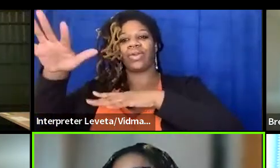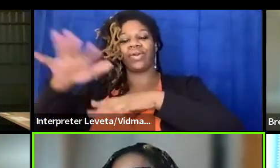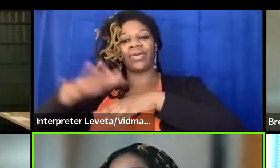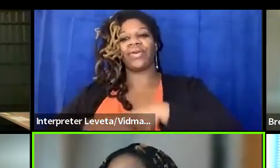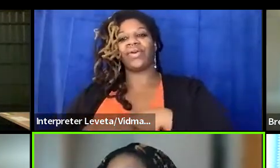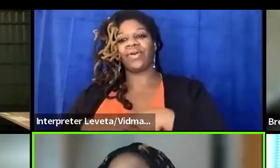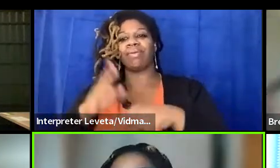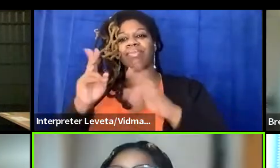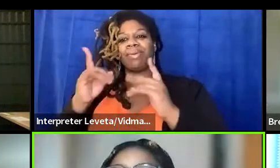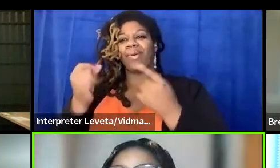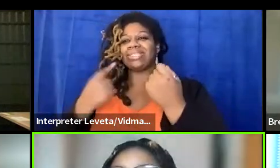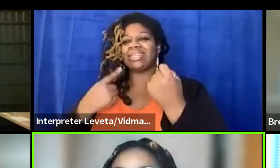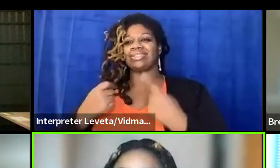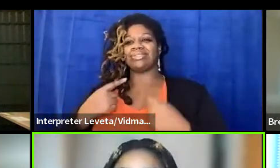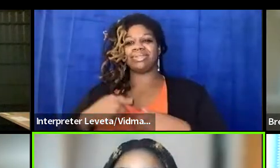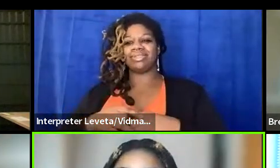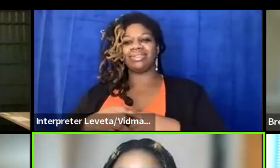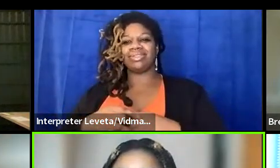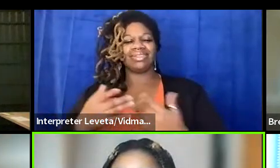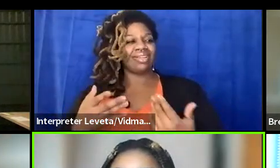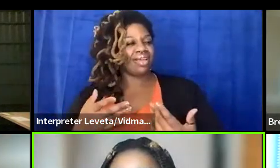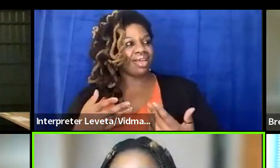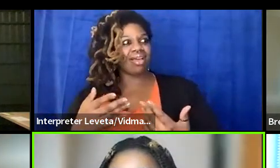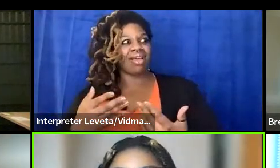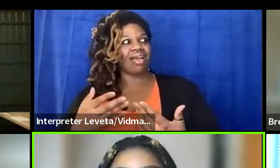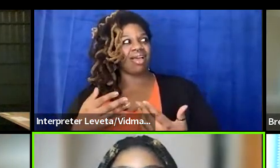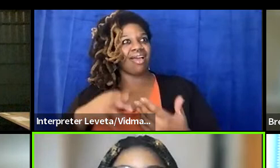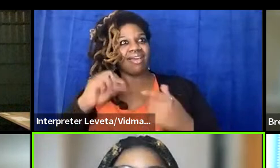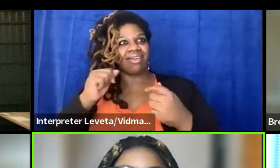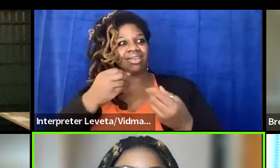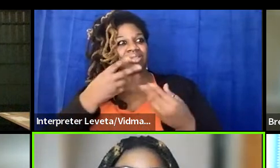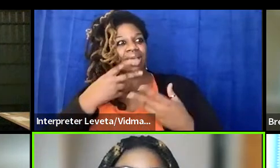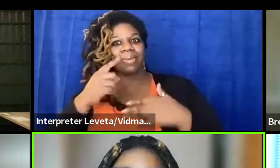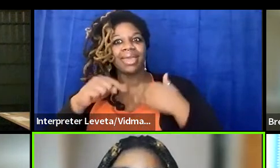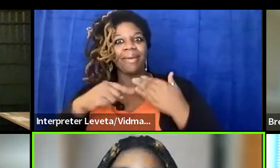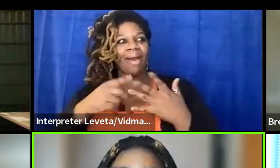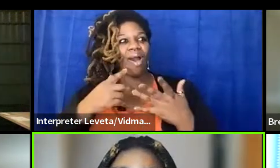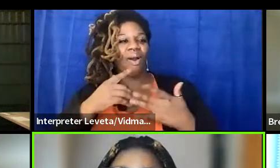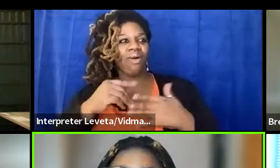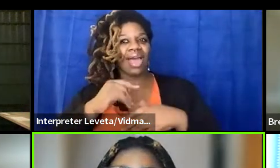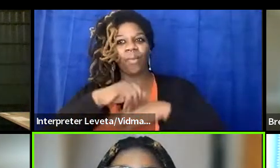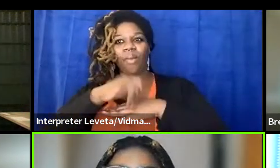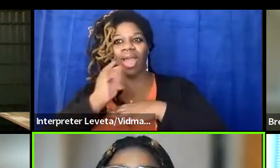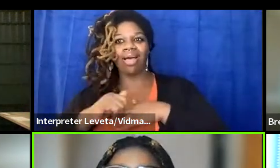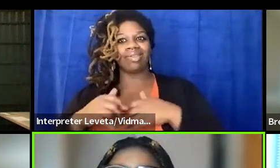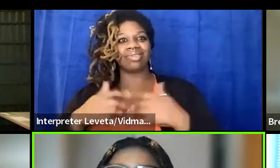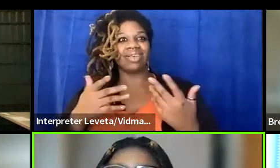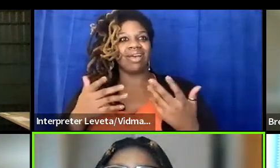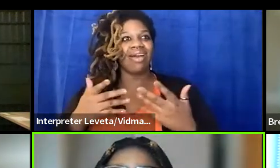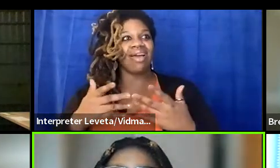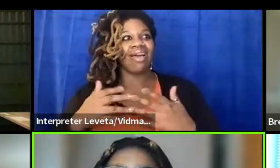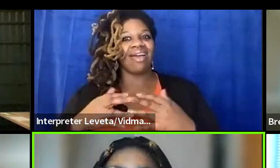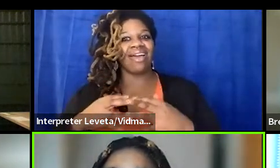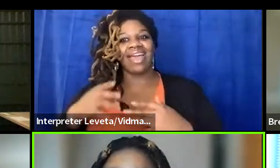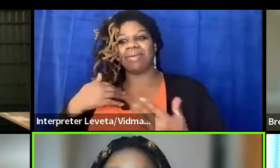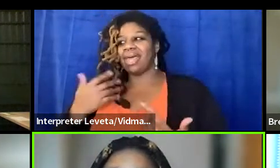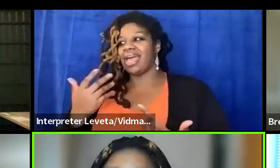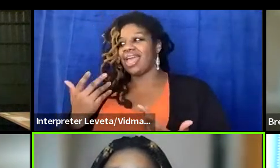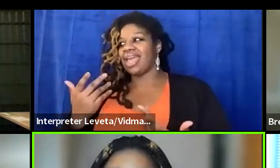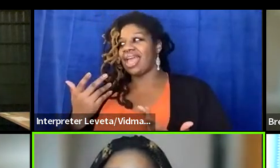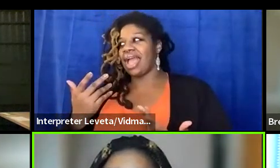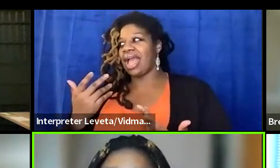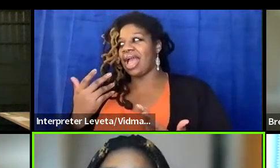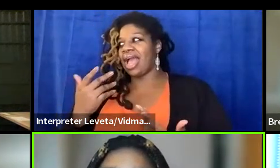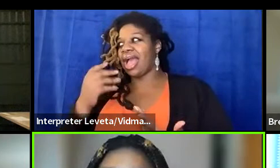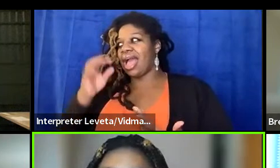People ask me questions. They're like, oh, like, can you tell me about like whales or something? And I'm like, I don't know